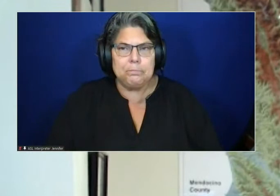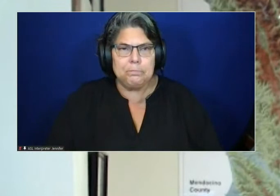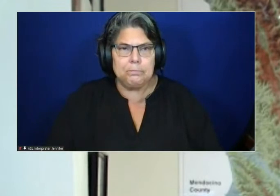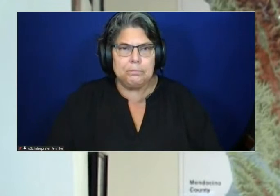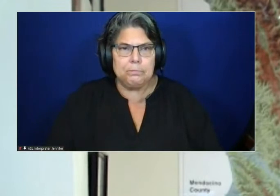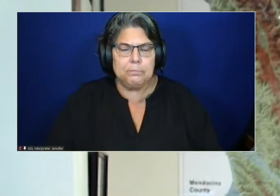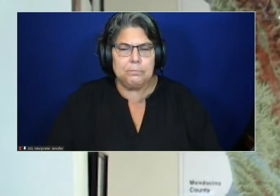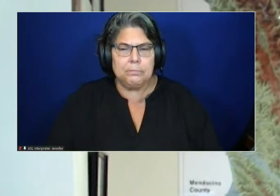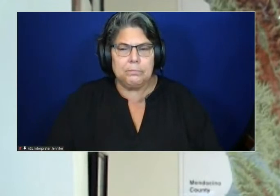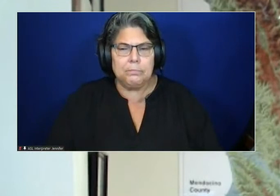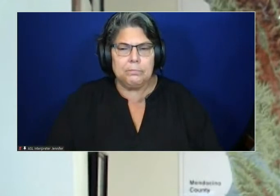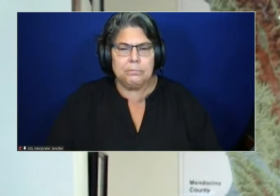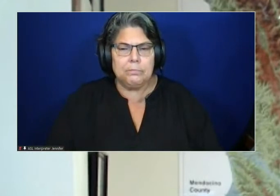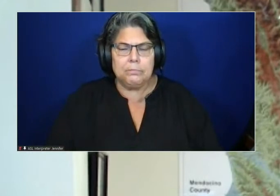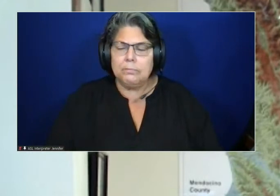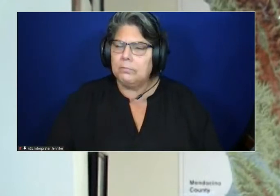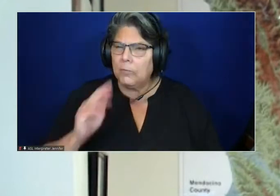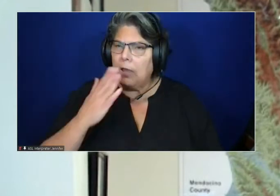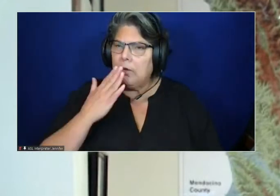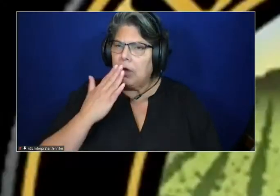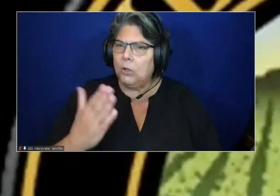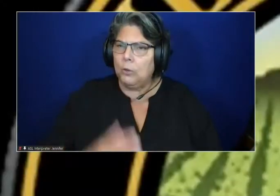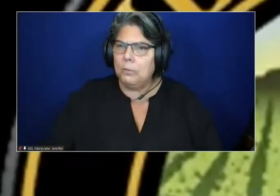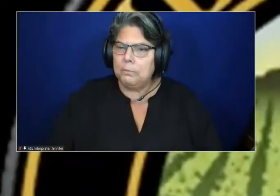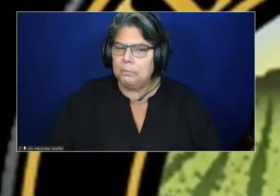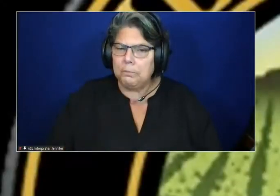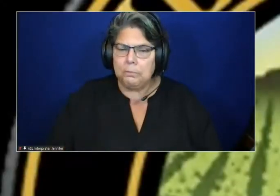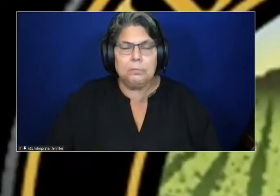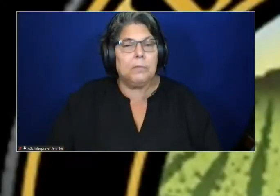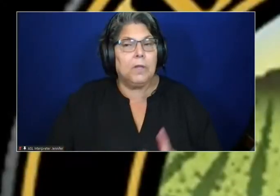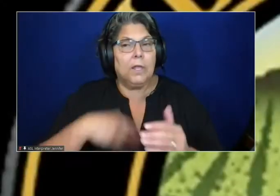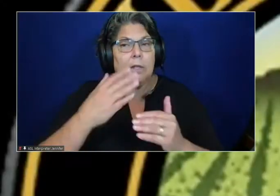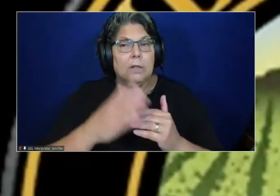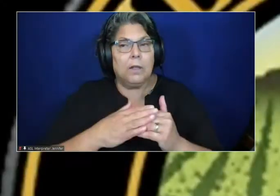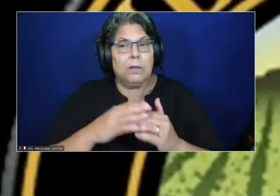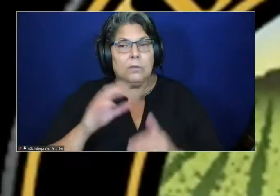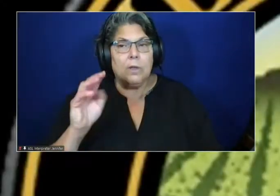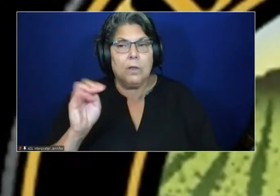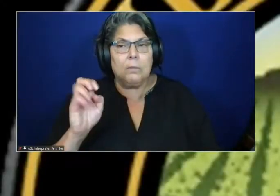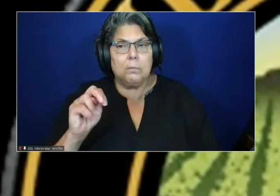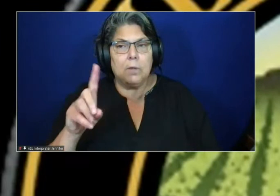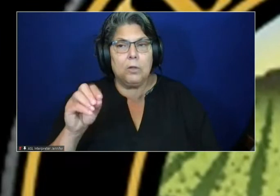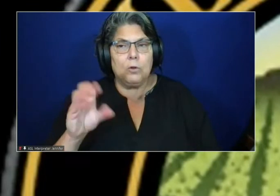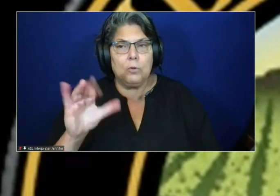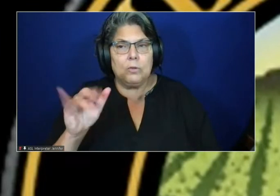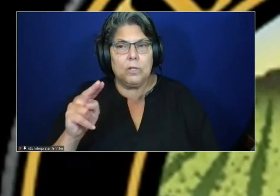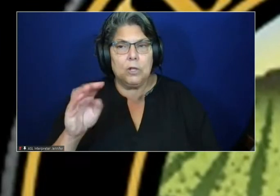Thank you. Thank you. Next up is going to be Mendocino Voice.